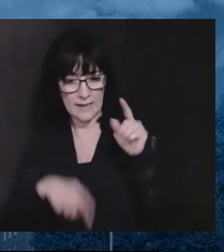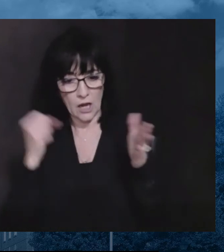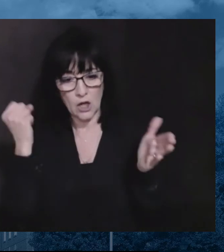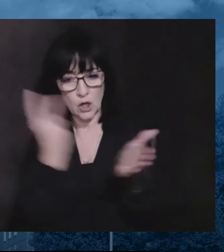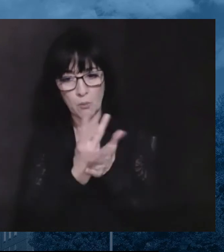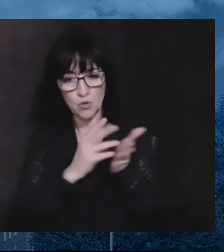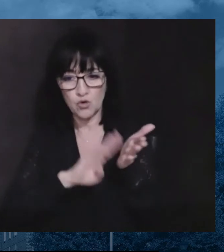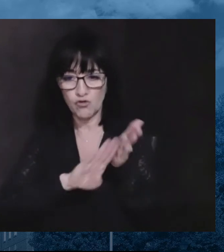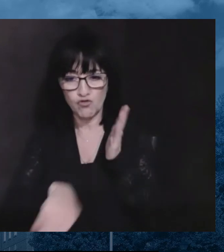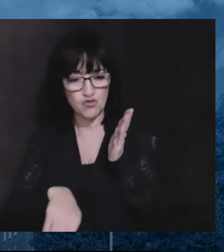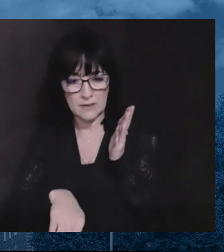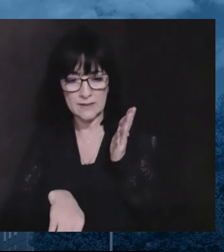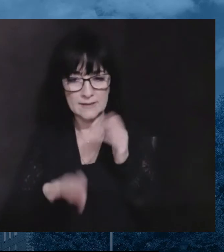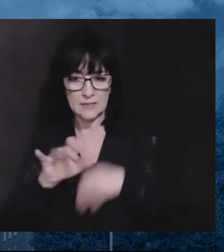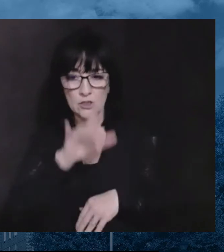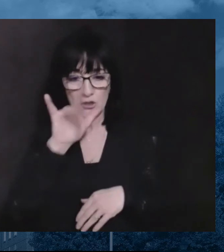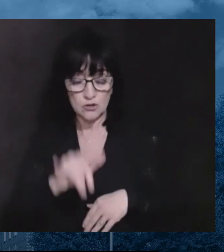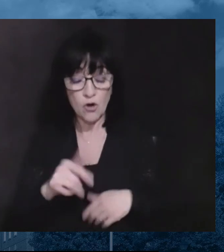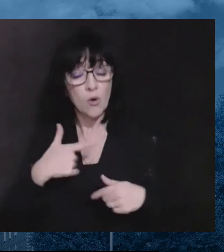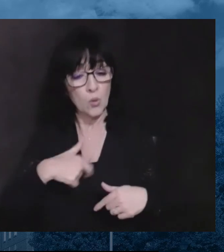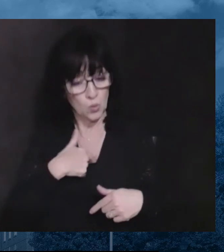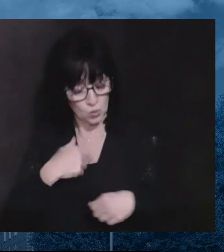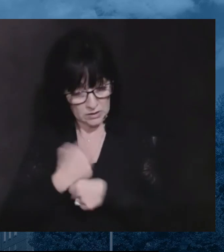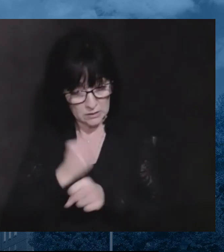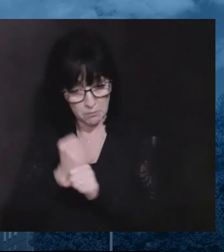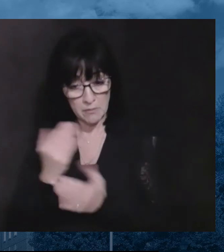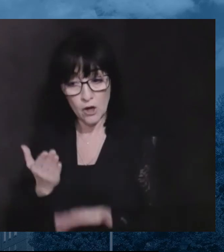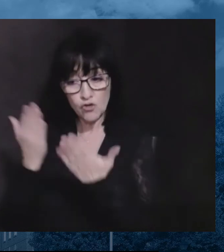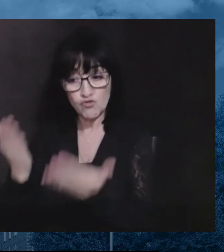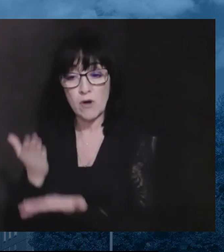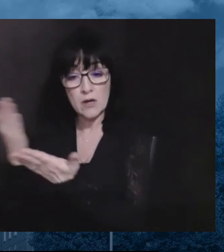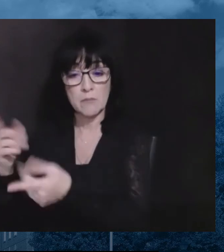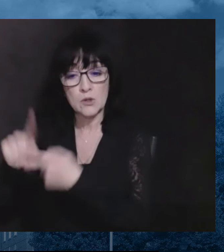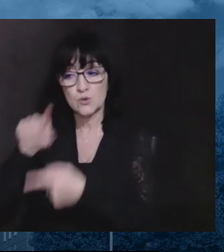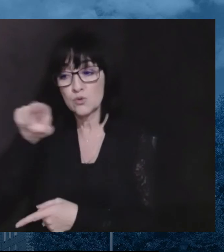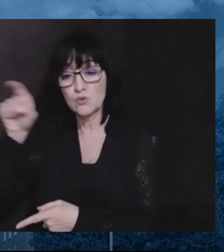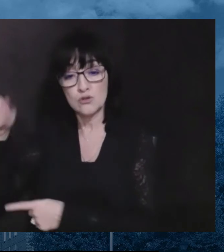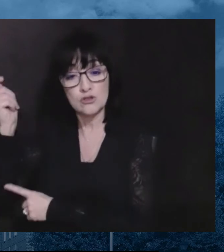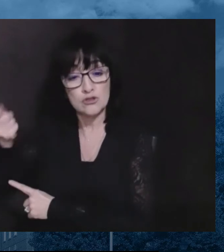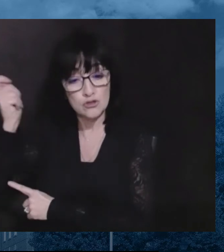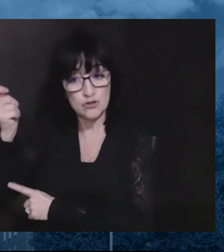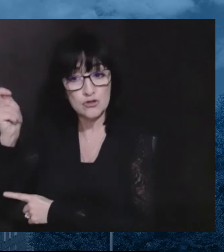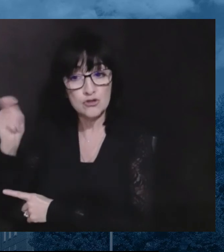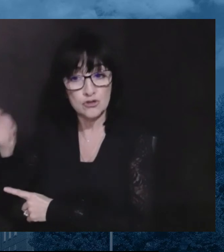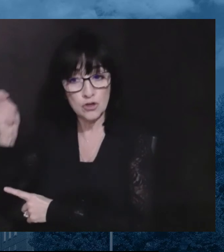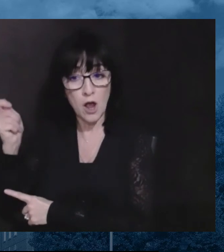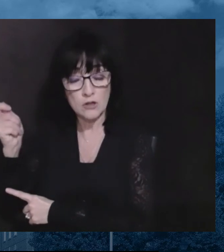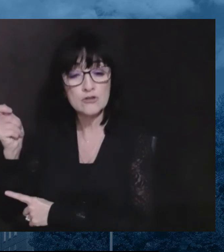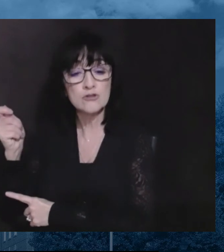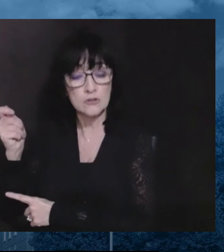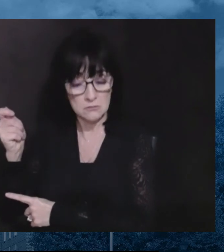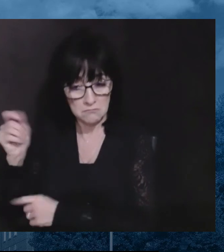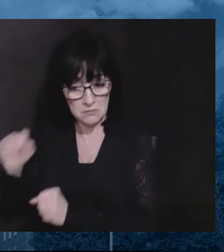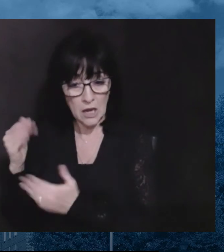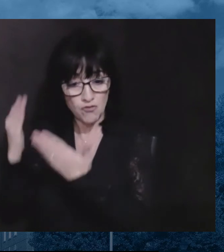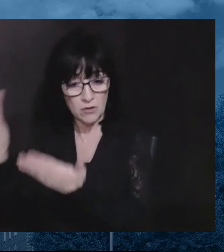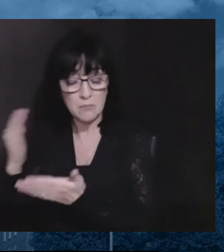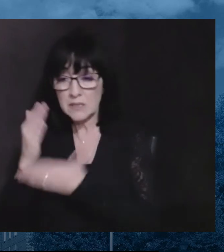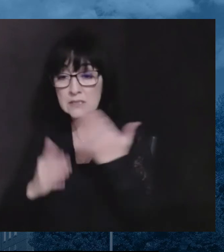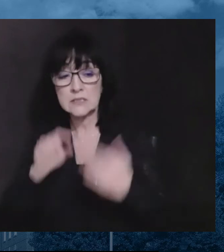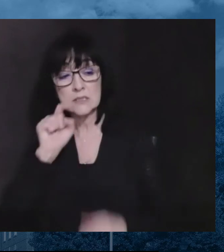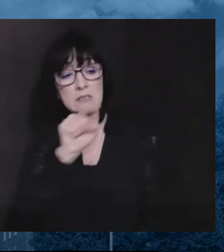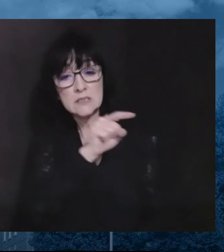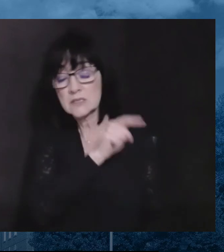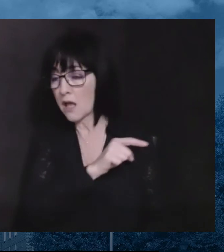judges that would do that, and there are a number of those, frankly, that I wouldn't be comfortable recommending, nor would the